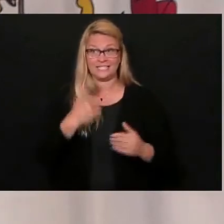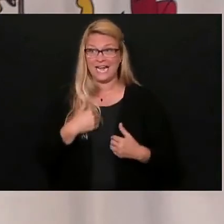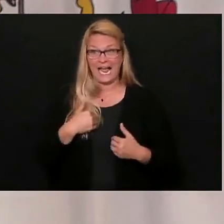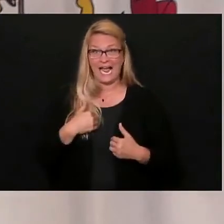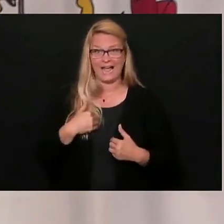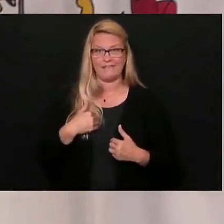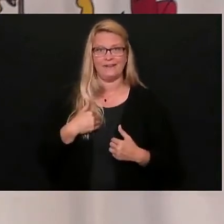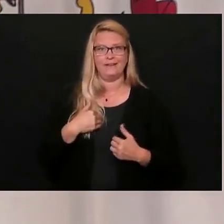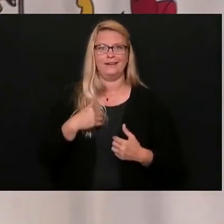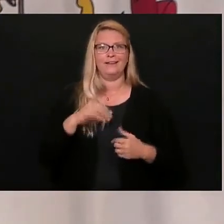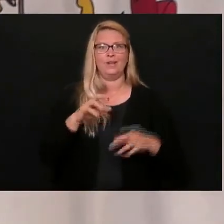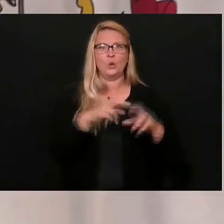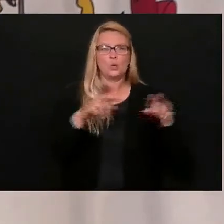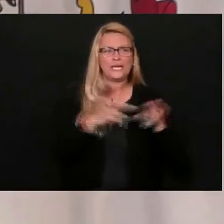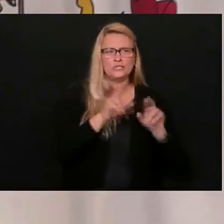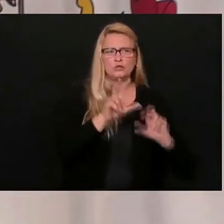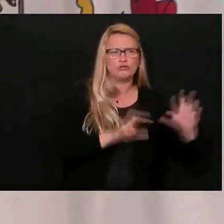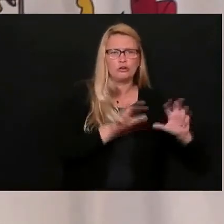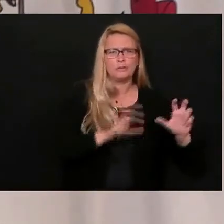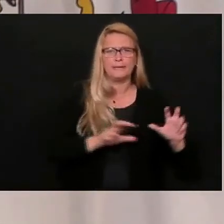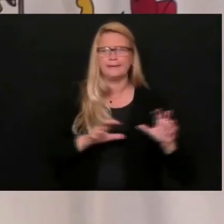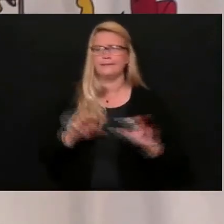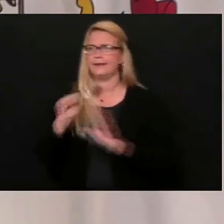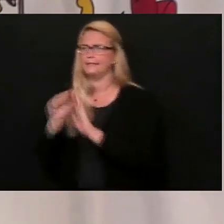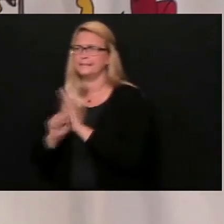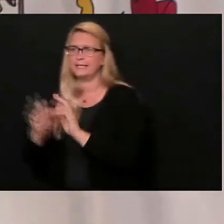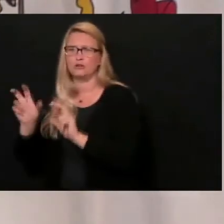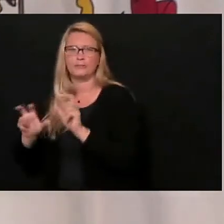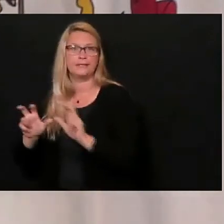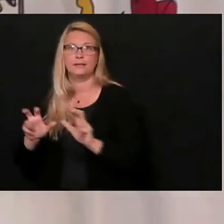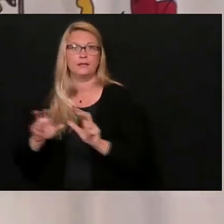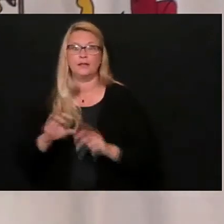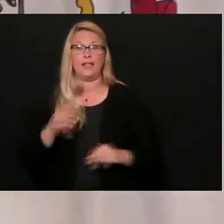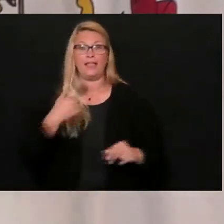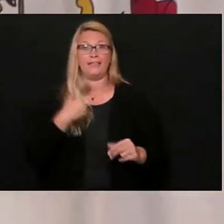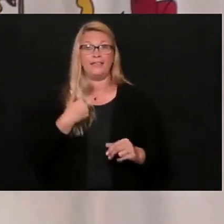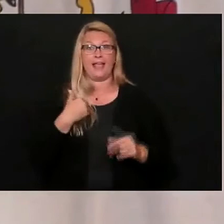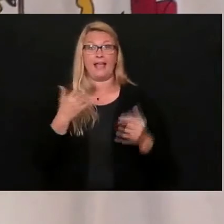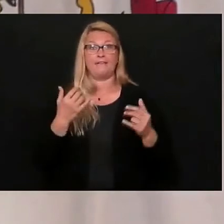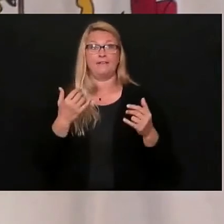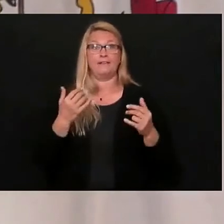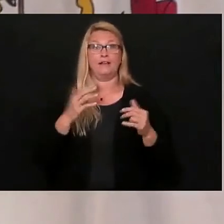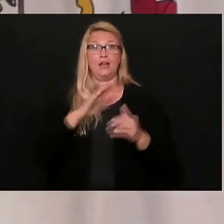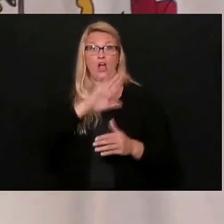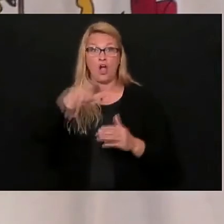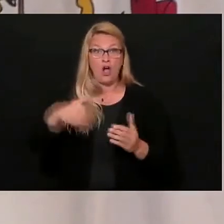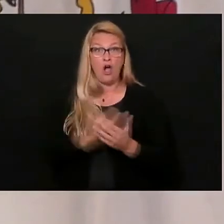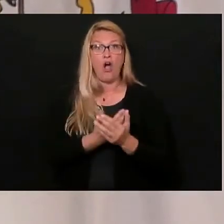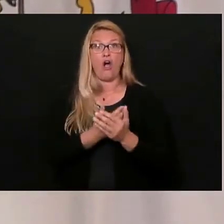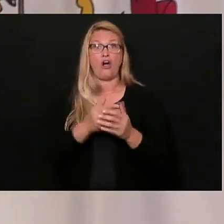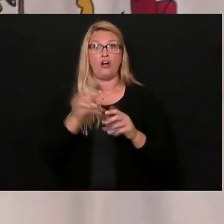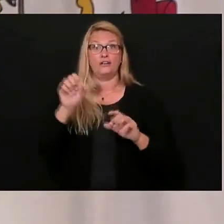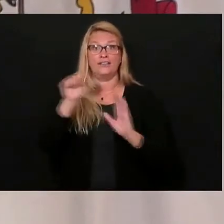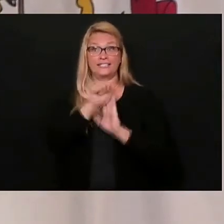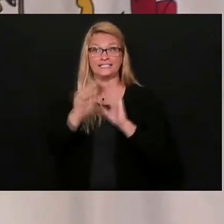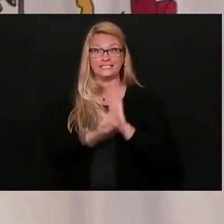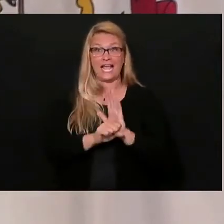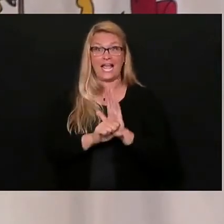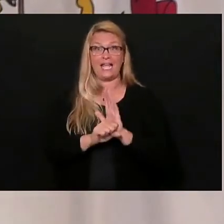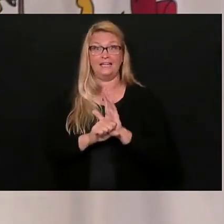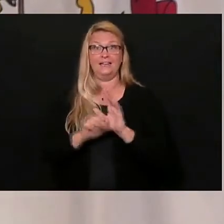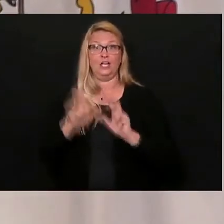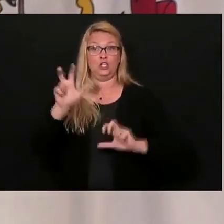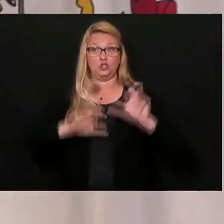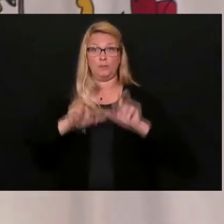have a regional and then has a state tournament. Football just all starts their state playoff at one